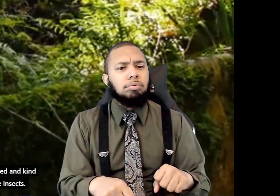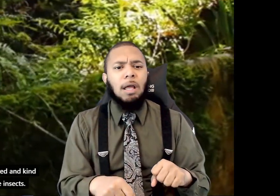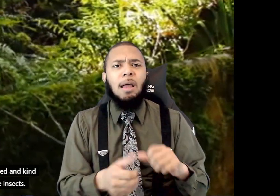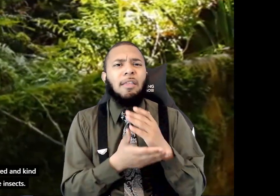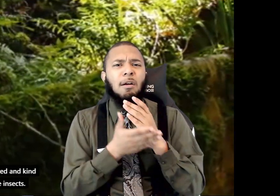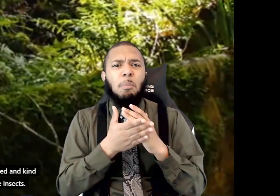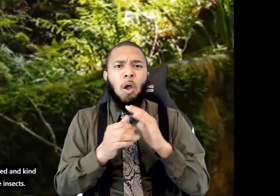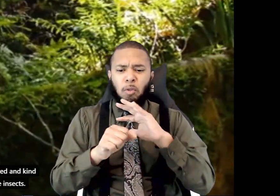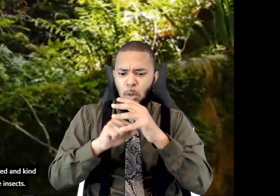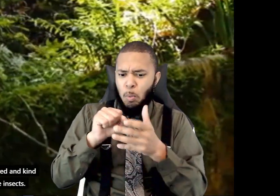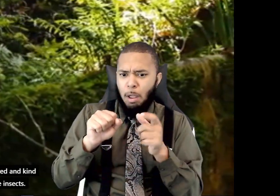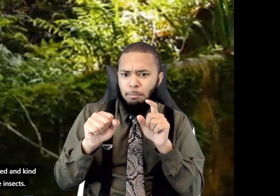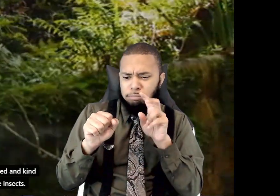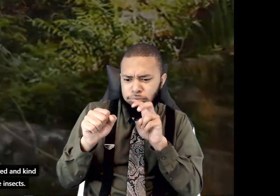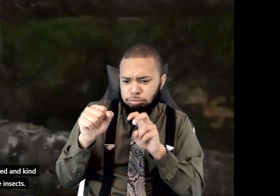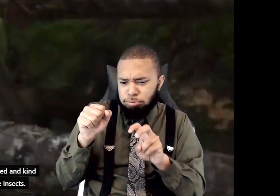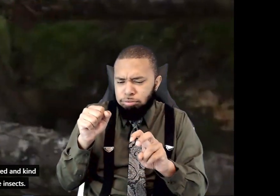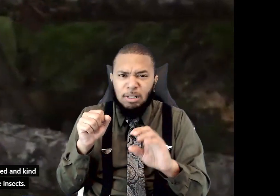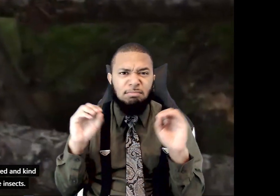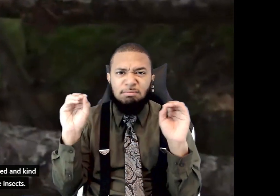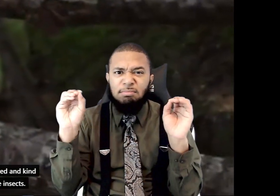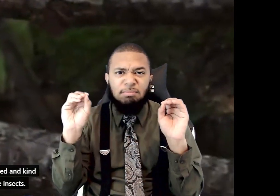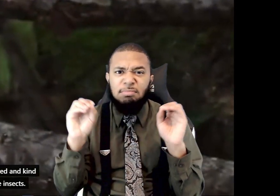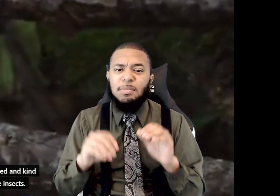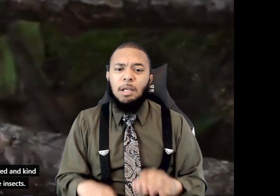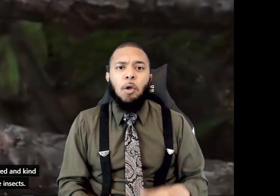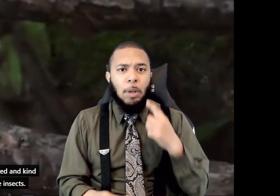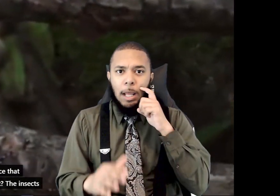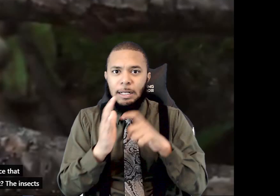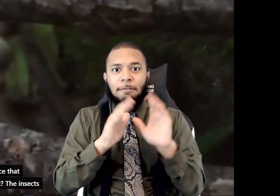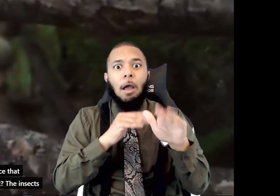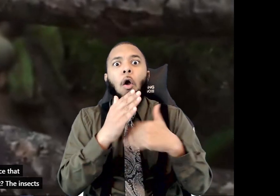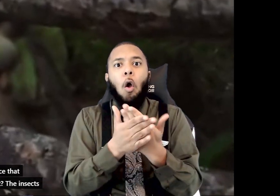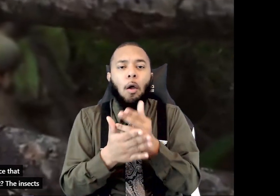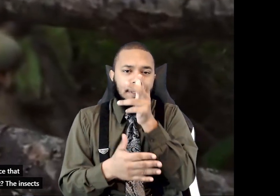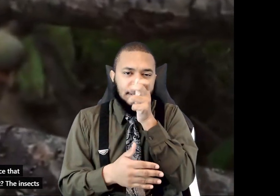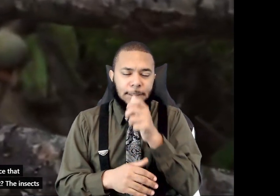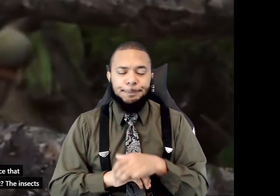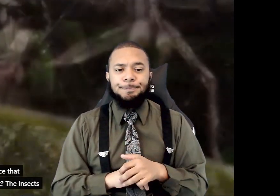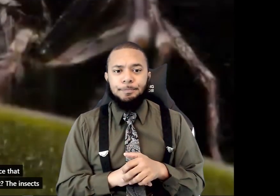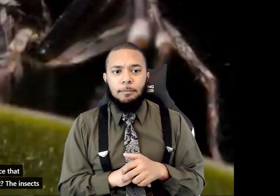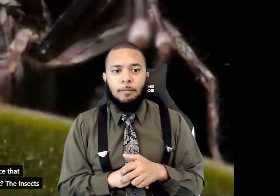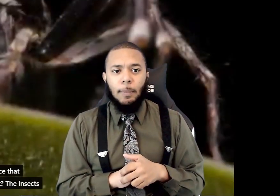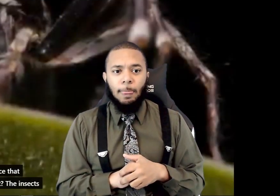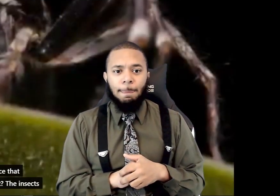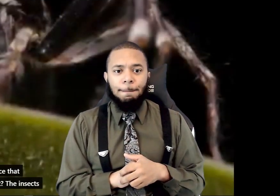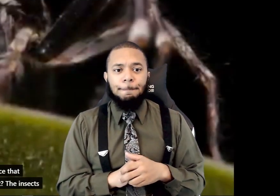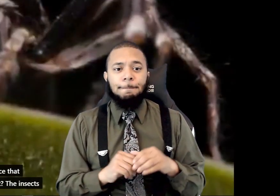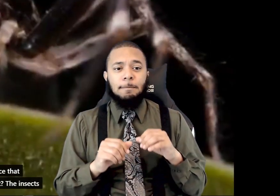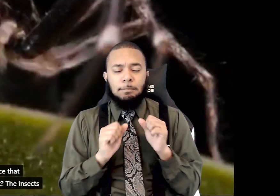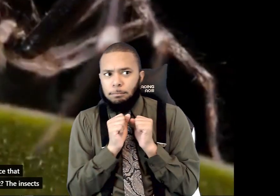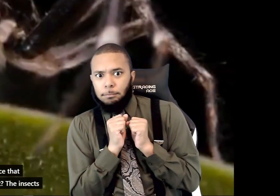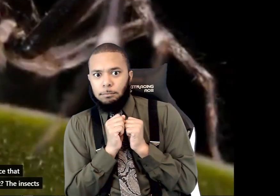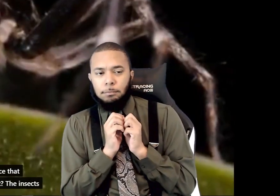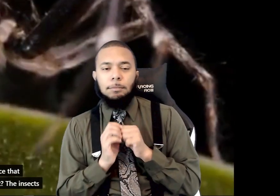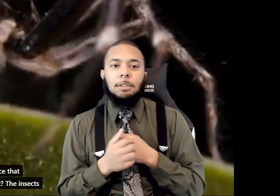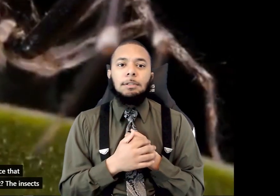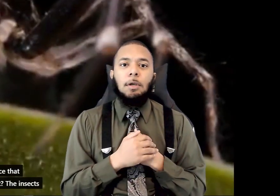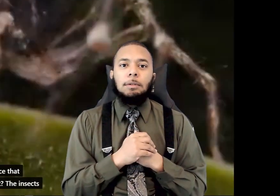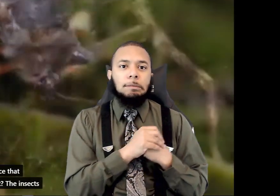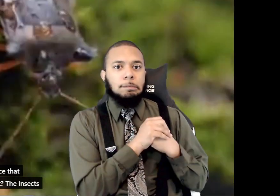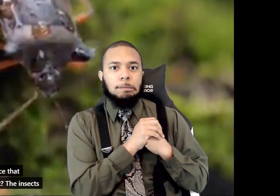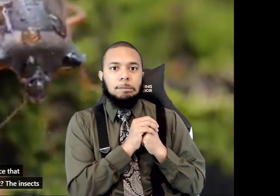even really explored and kind of identified a lot of these insects. So the great variance that we